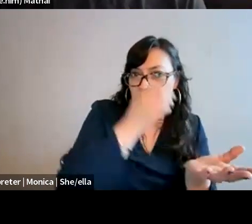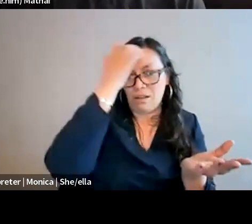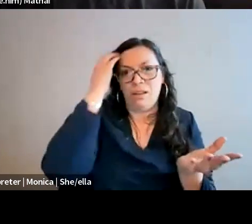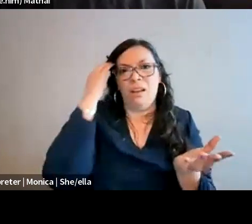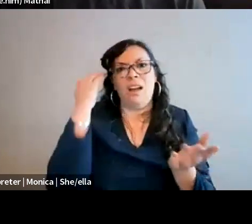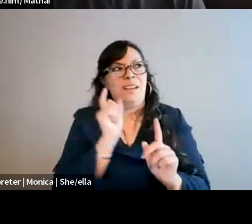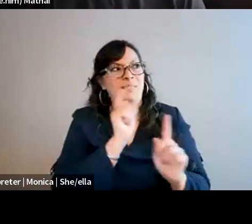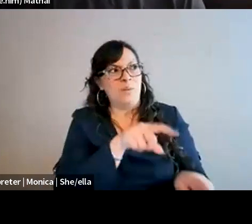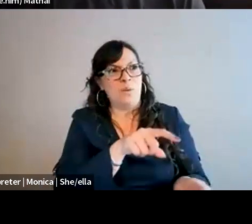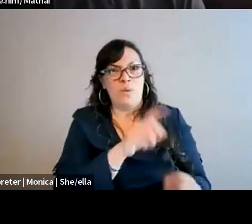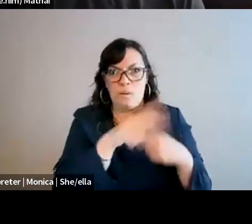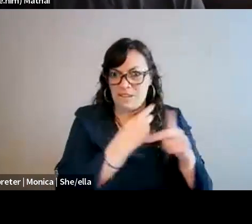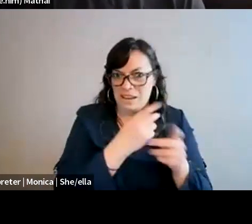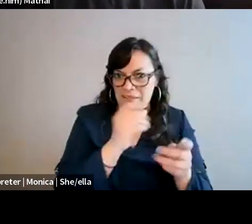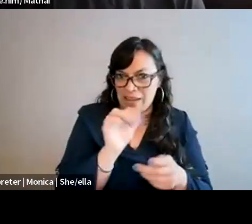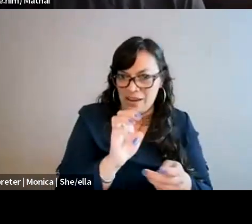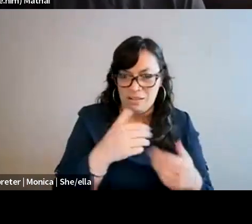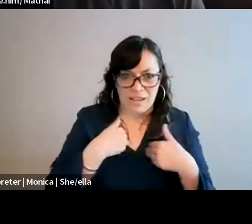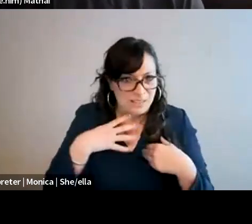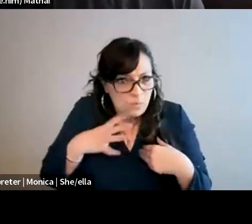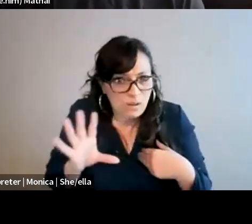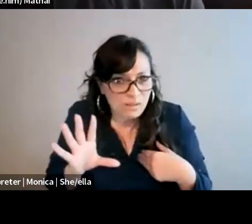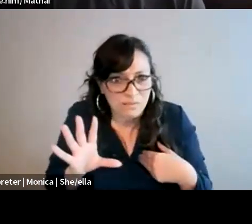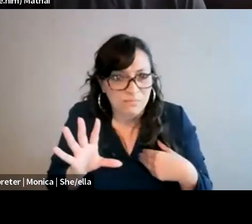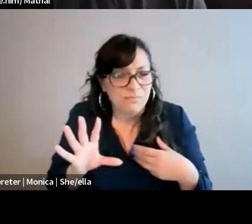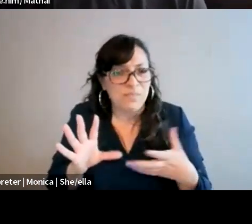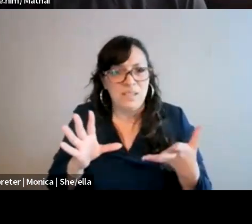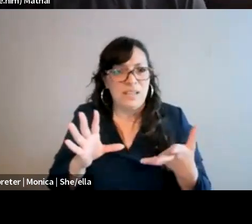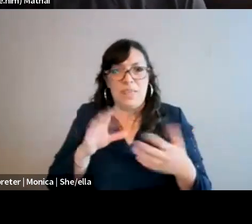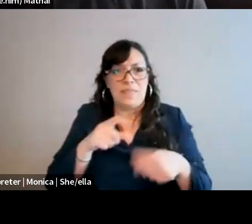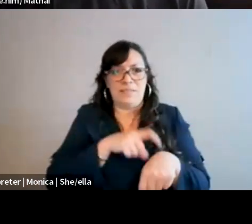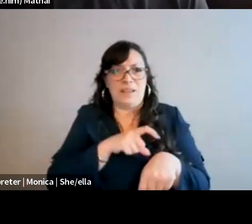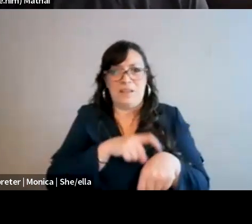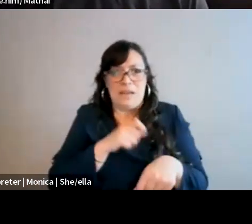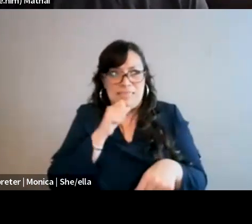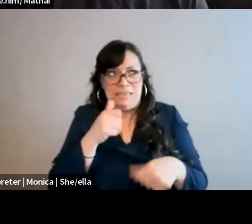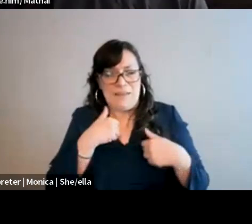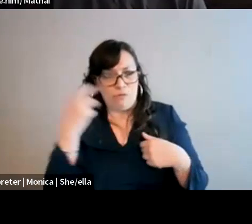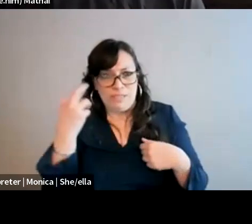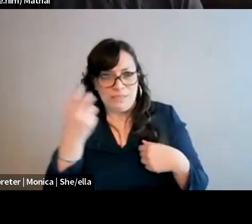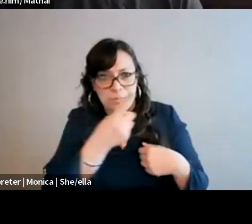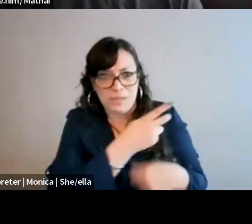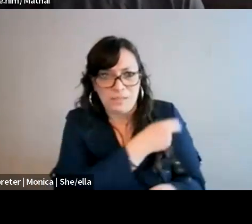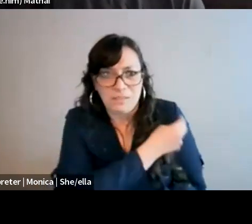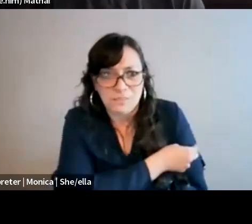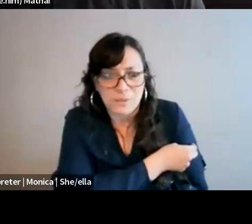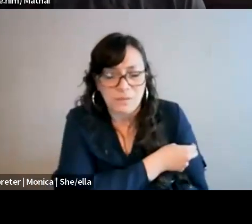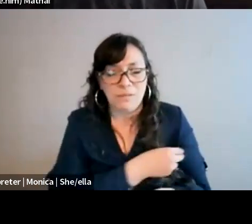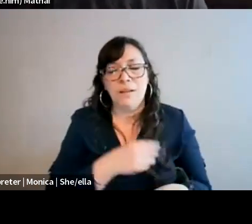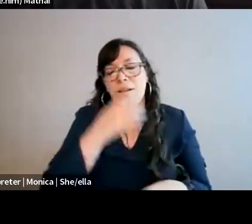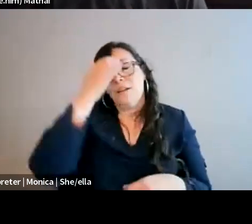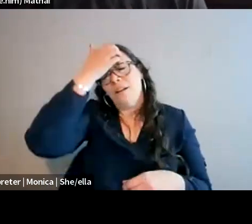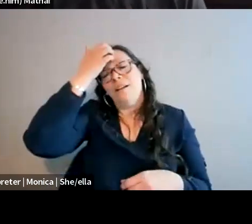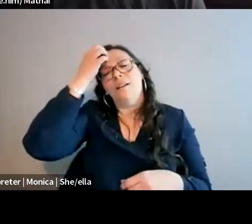institutionalized kind of care. And I did not suffer any at the time of those type of maladies, But the point of it is that it plays a